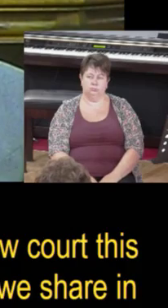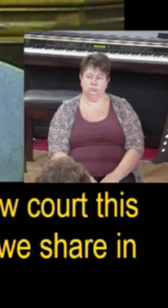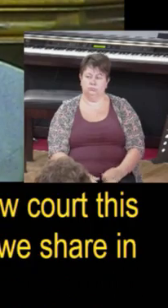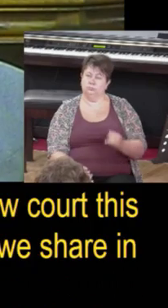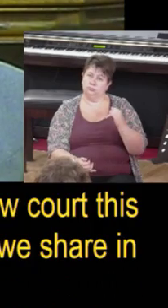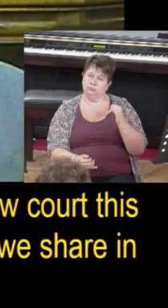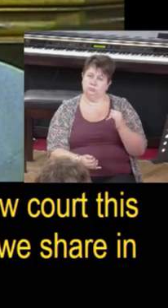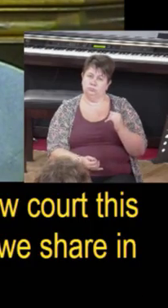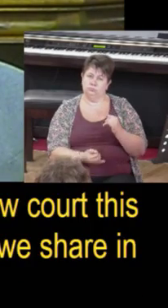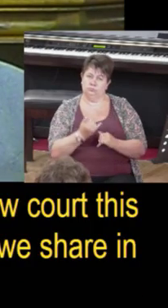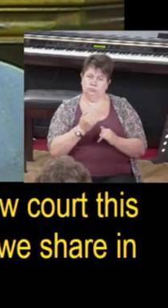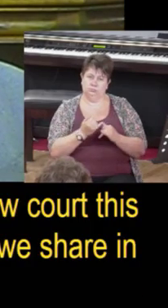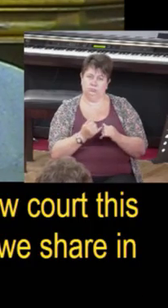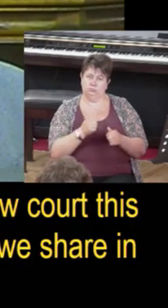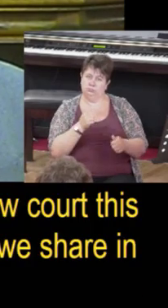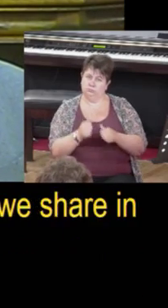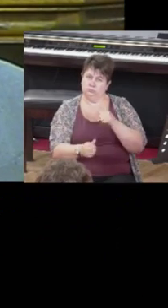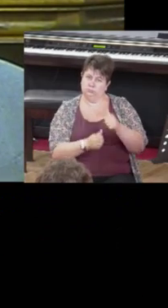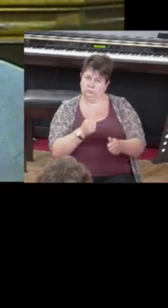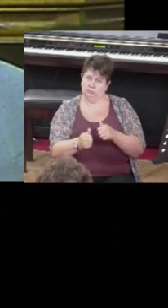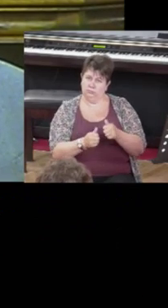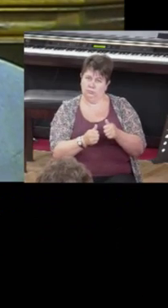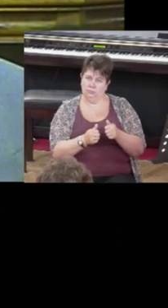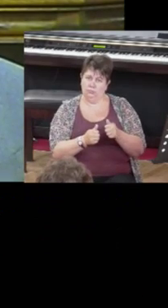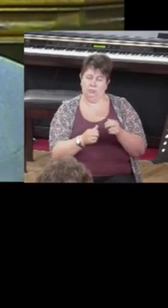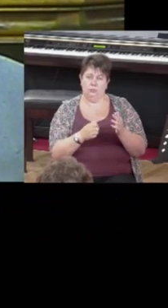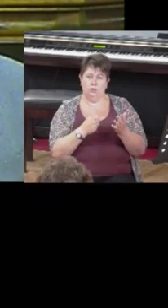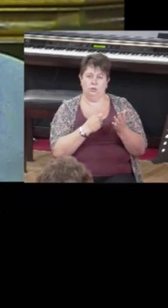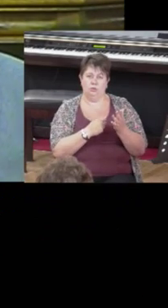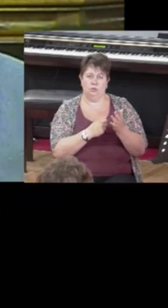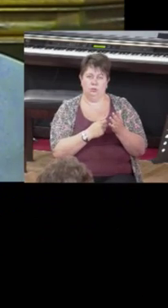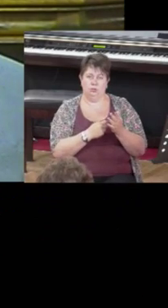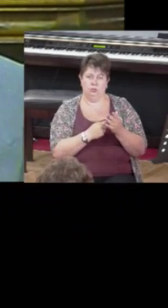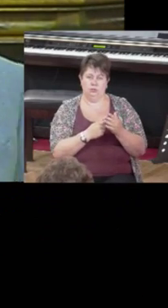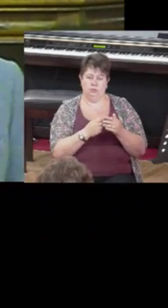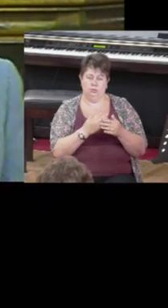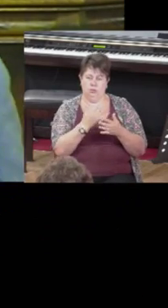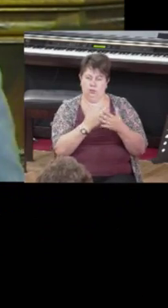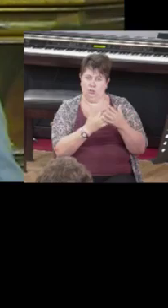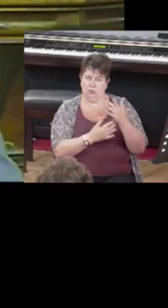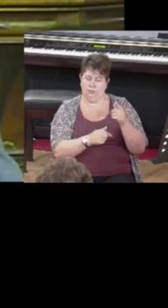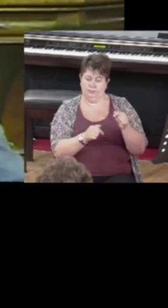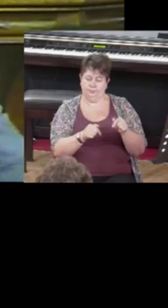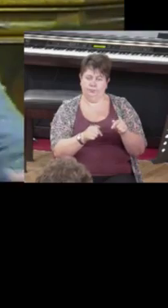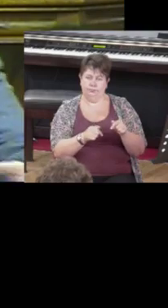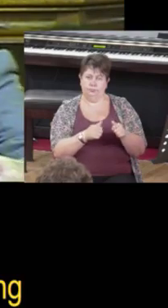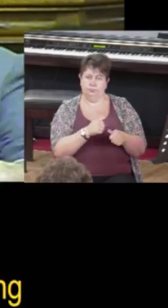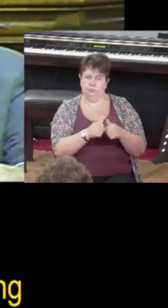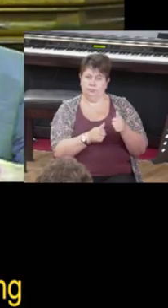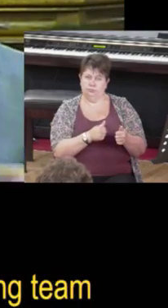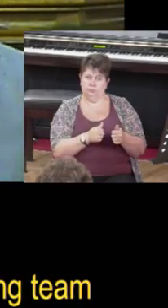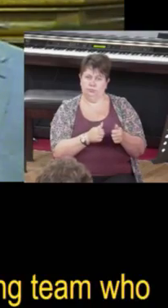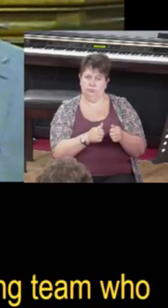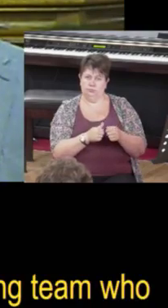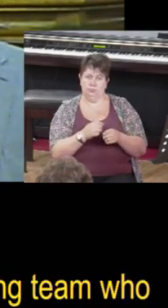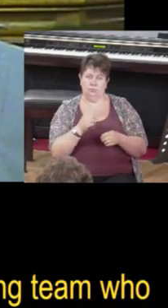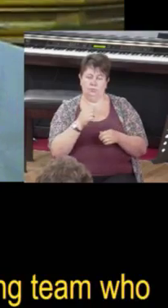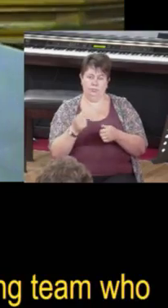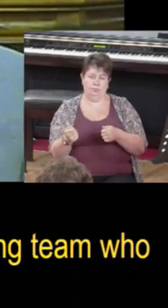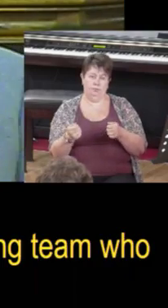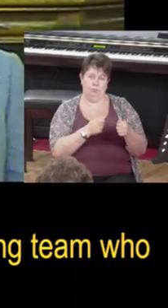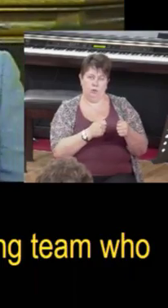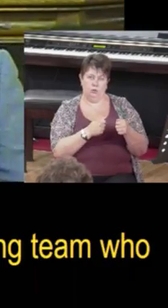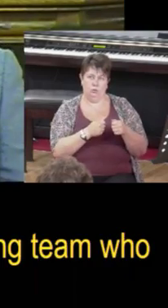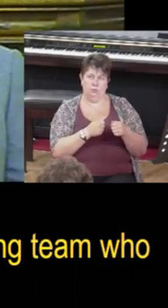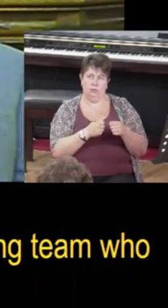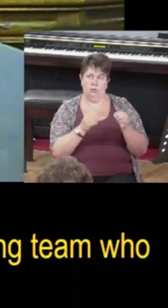say congratulations to the team of Robert Crowe, John Curry, Ian McKenzie and Charlie Richmond, who managed to bring home the